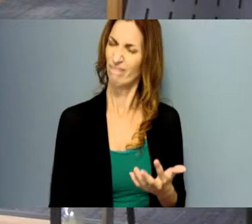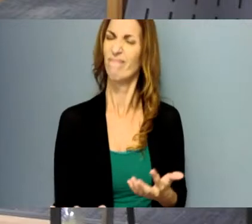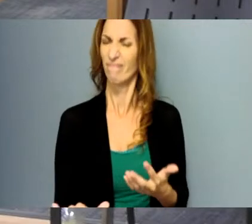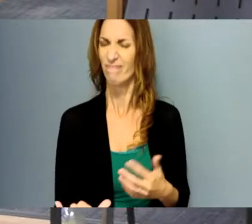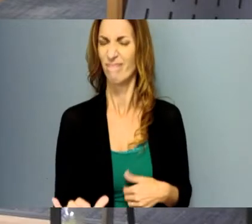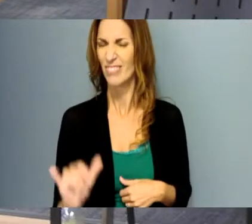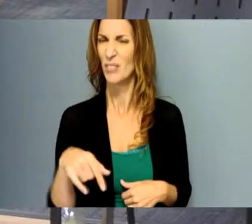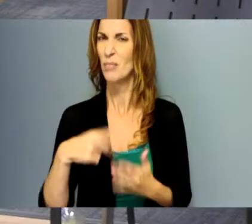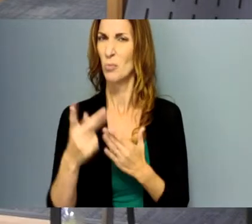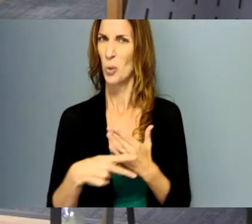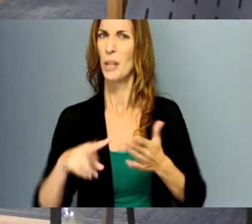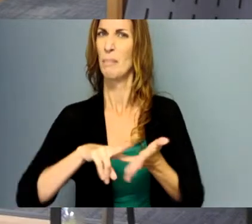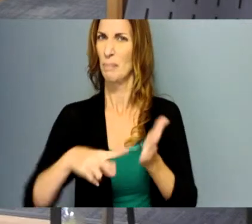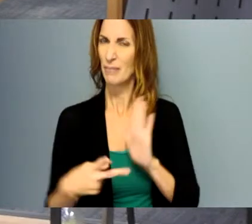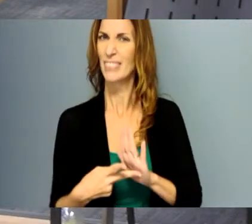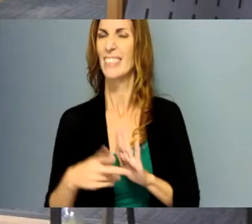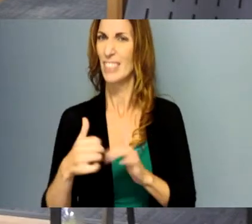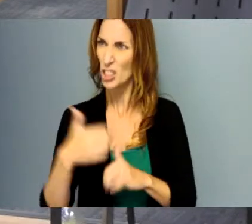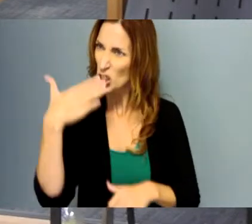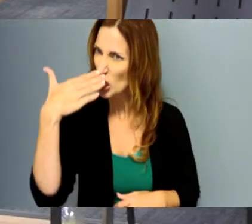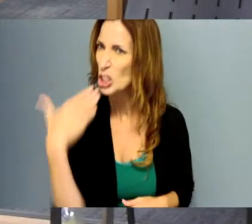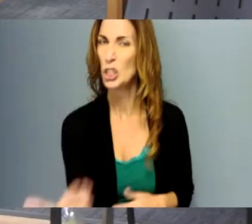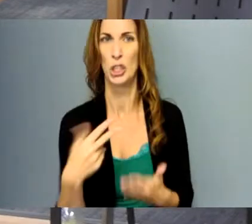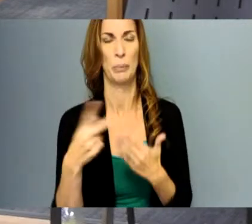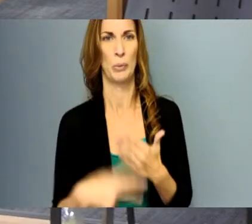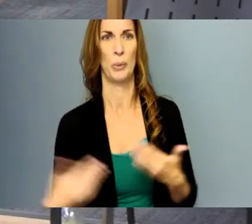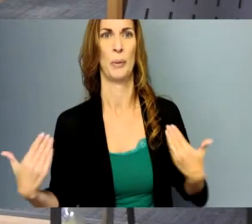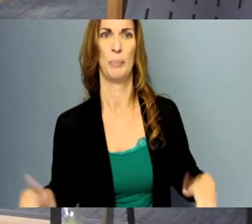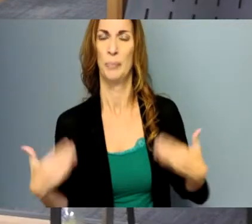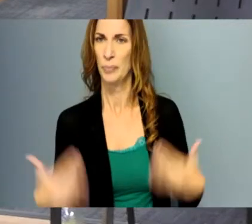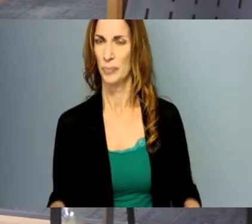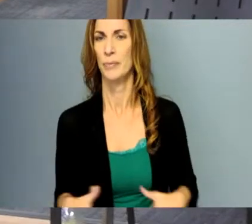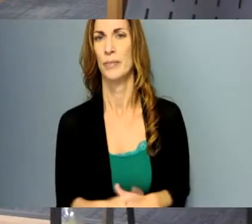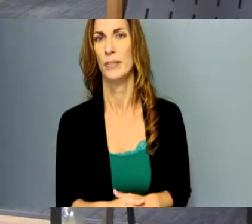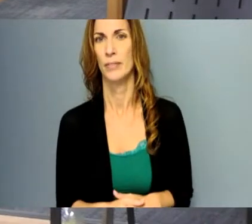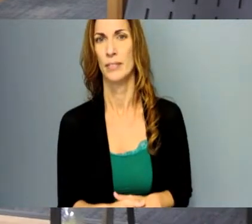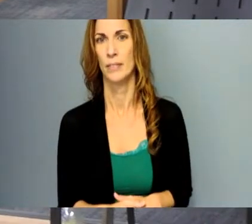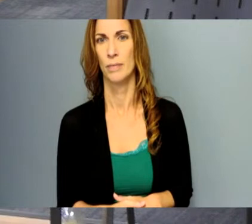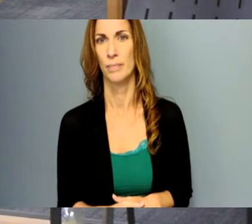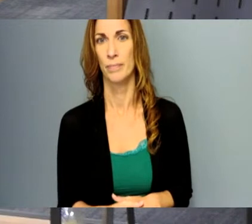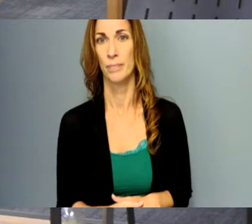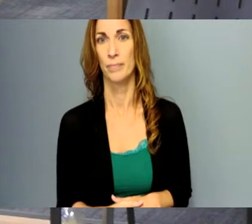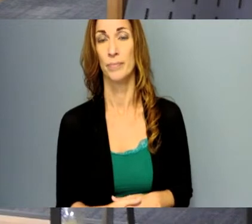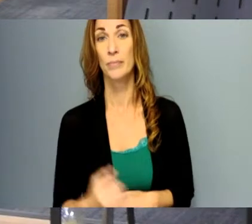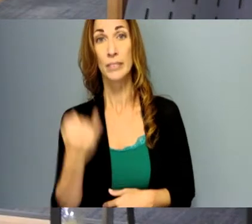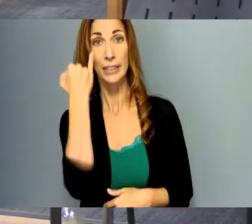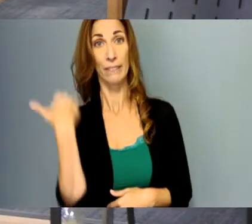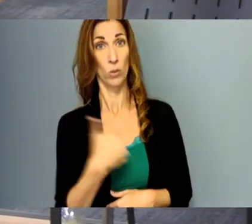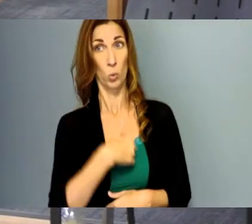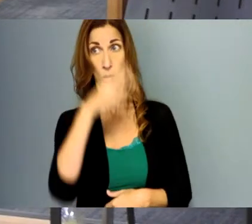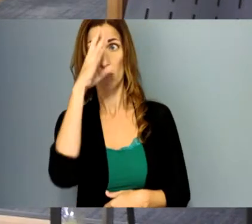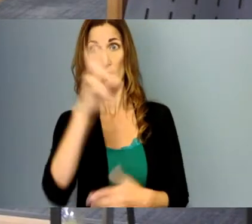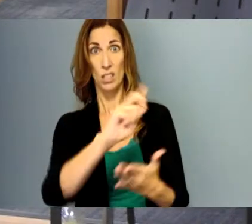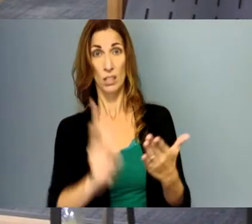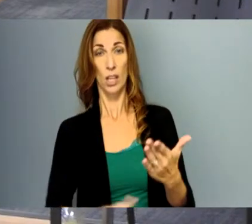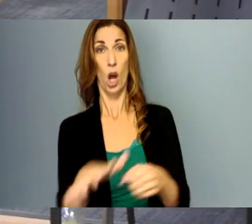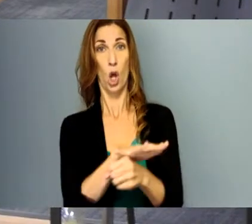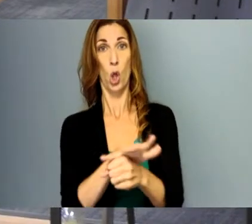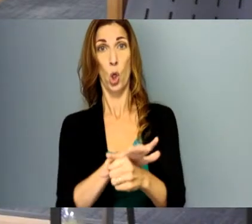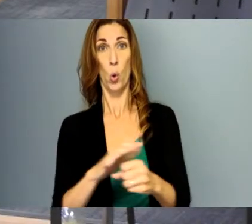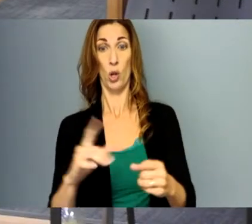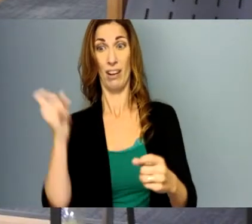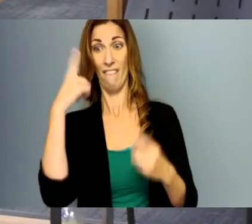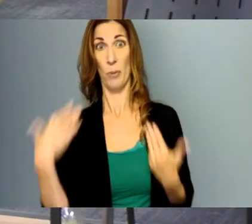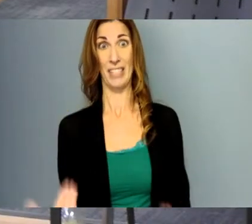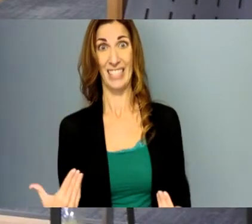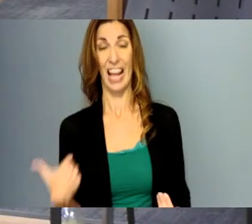That's what this program is. That's how good it is. If we were designing local government today, Human Service co-responders would be part